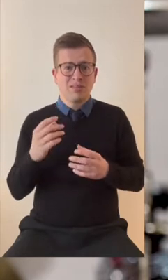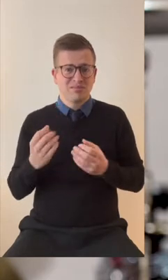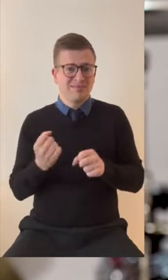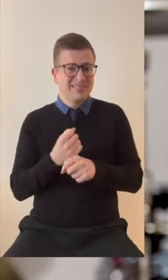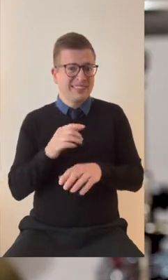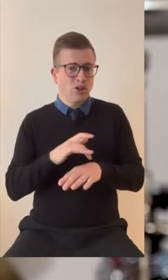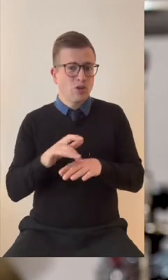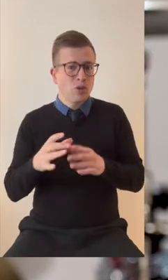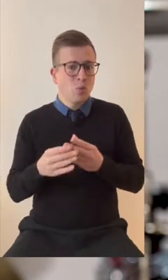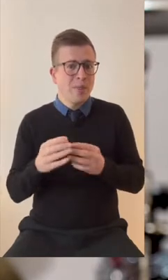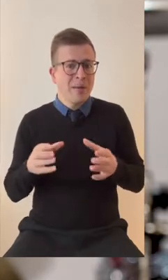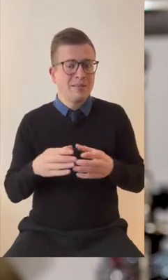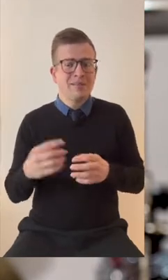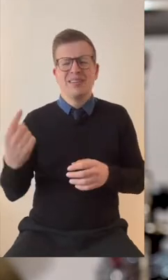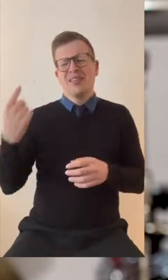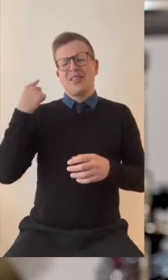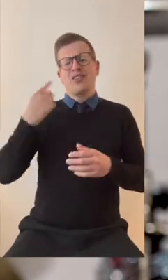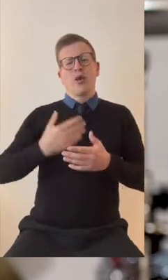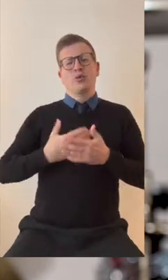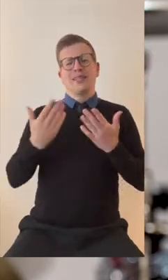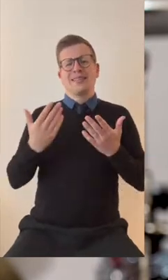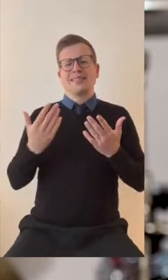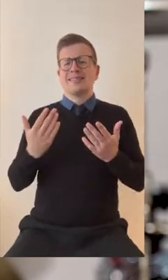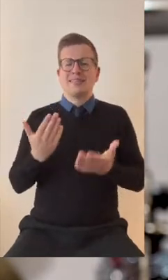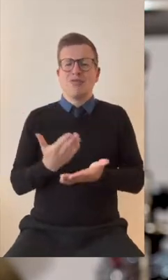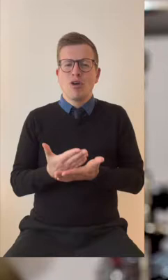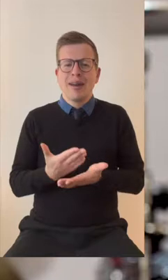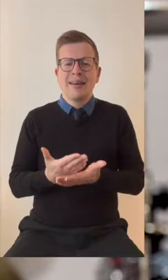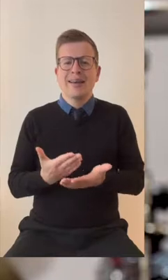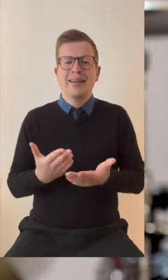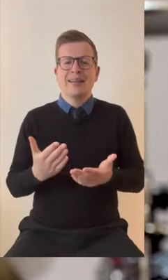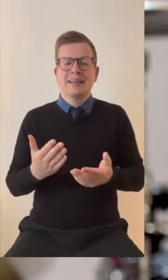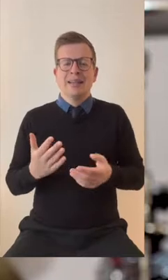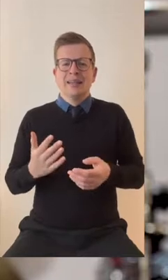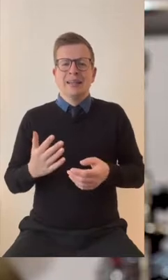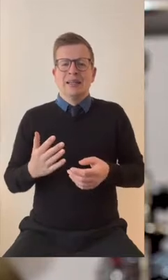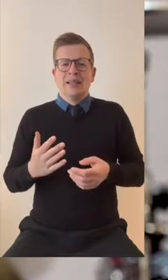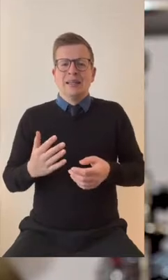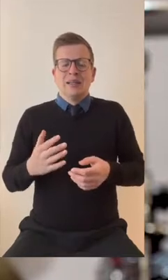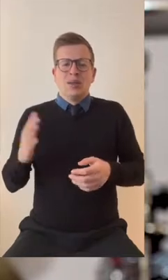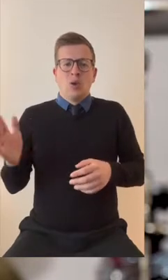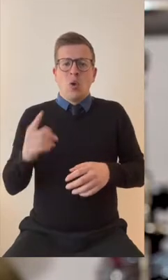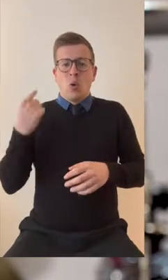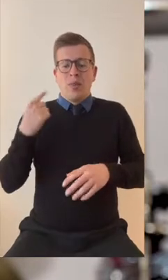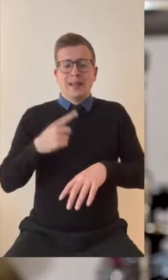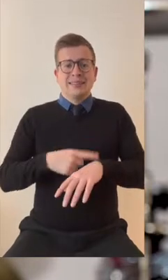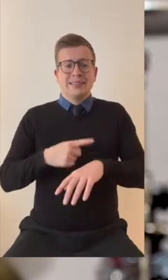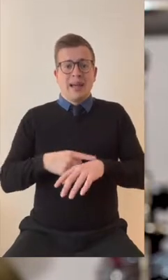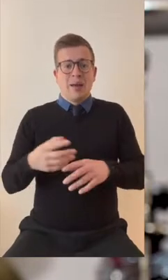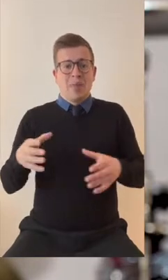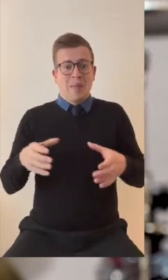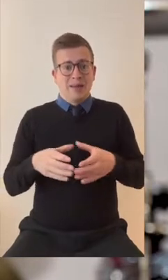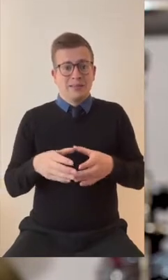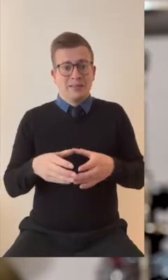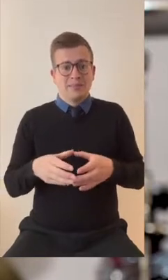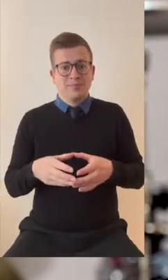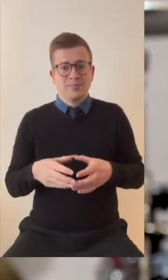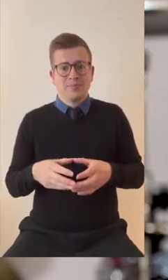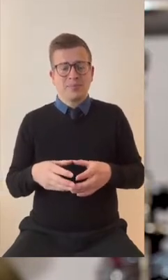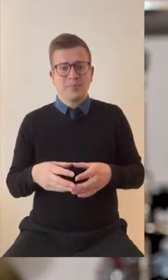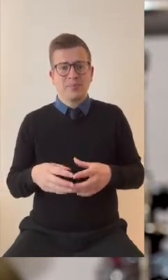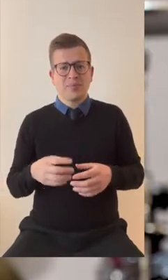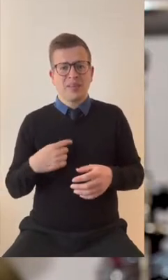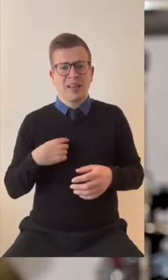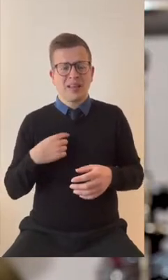band. In those days, it was just the same with, you know, all that time I spent in the band.